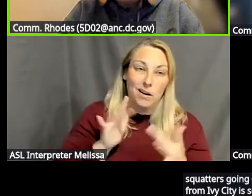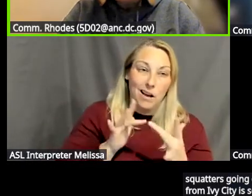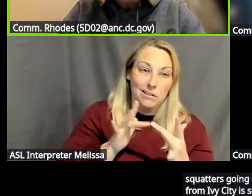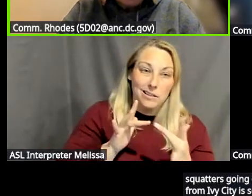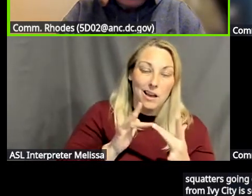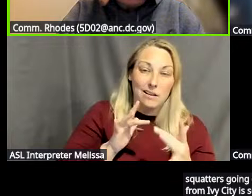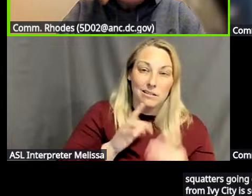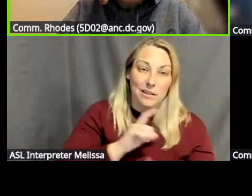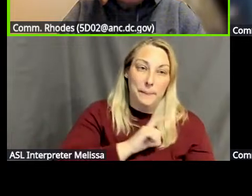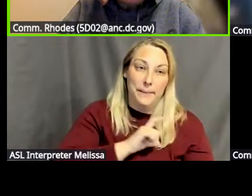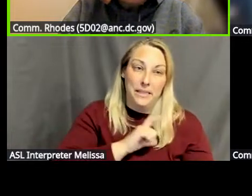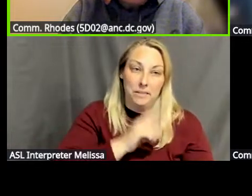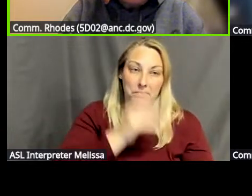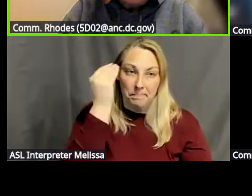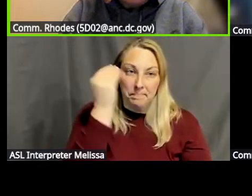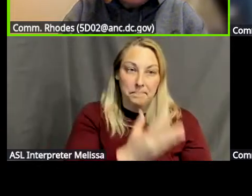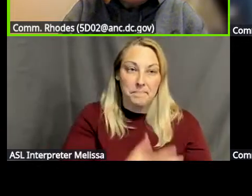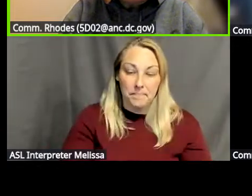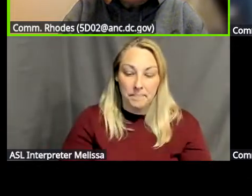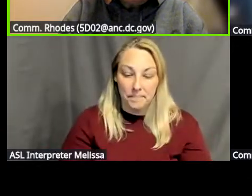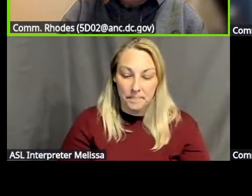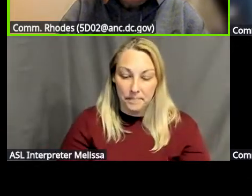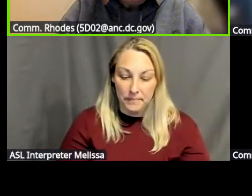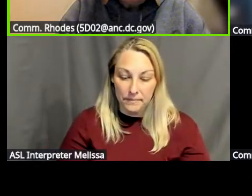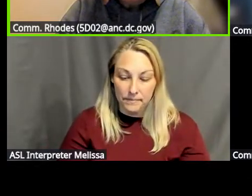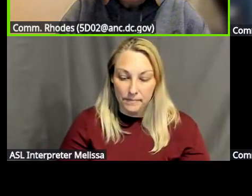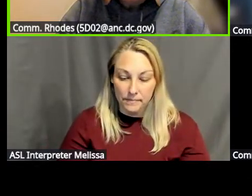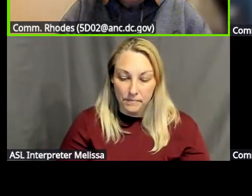make them aware of what's going on.